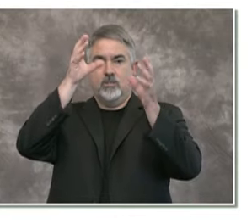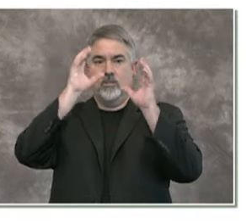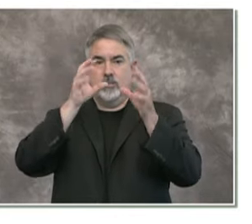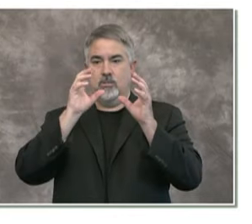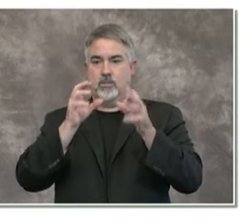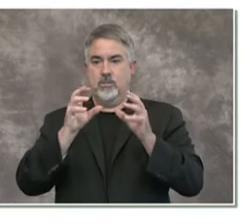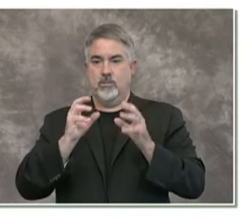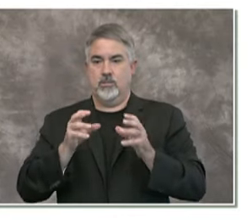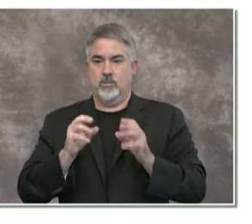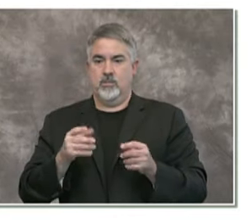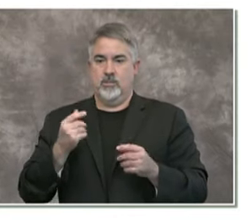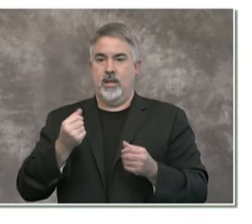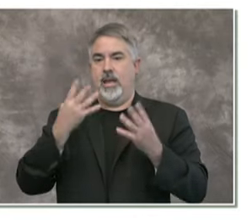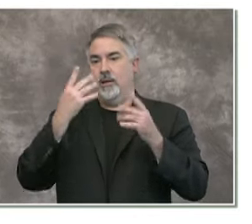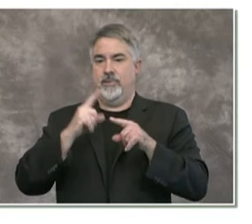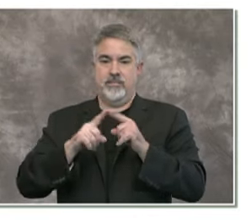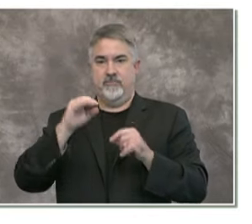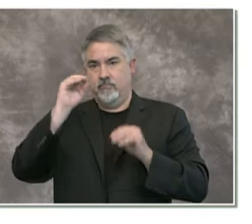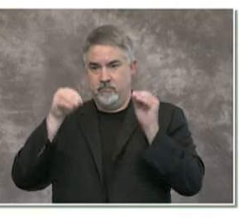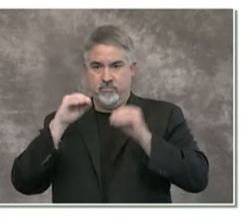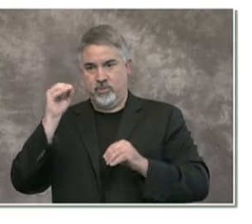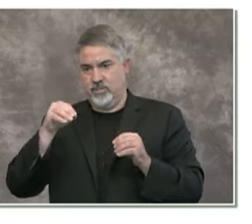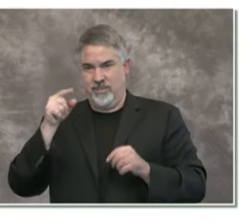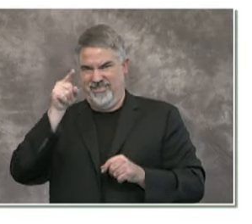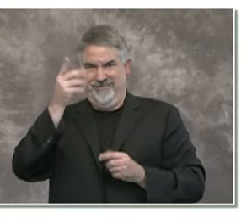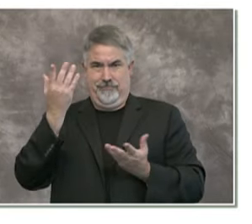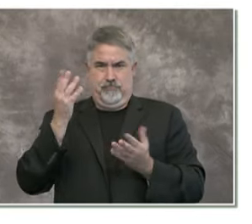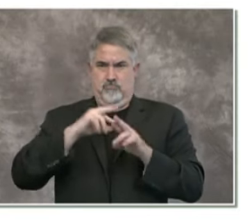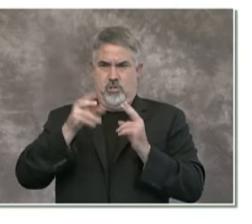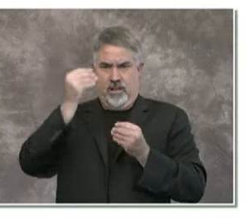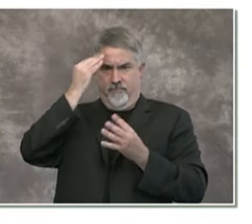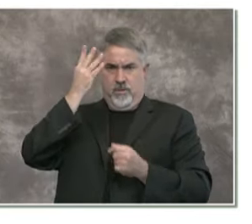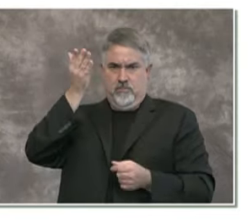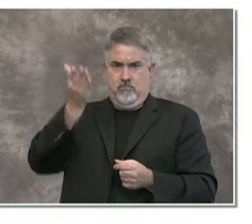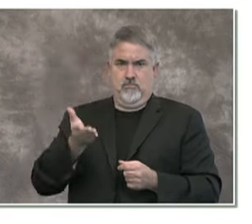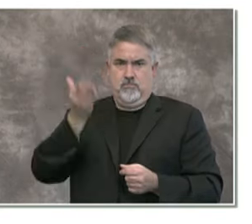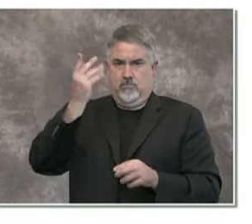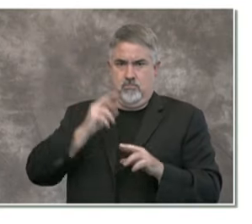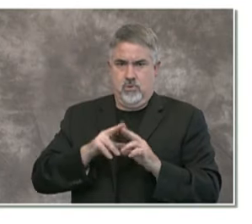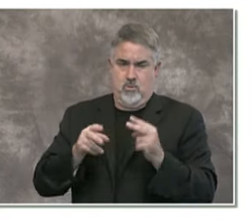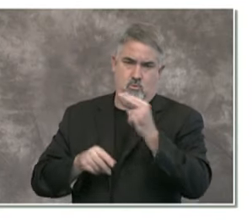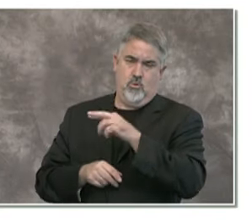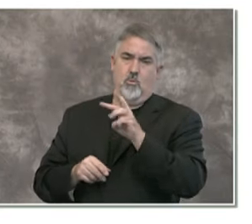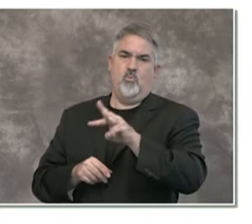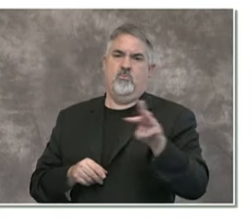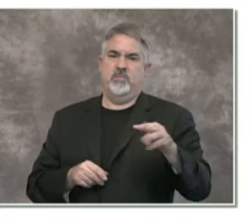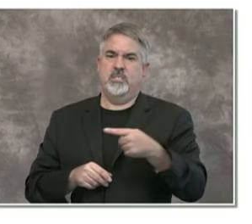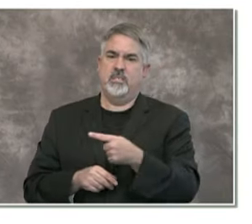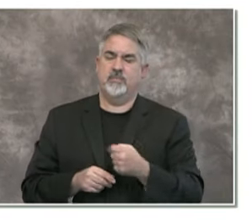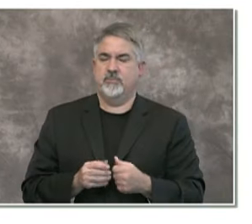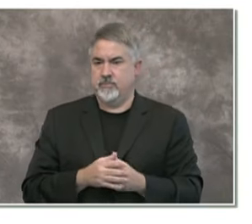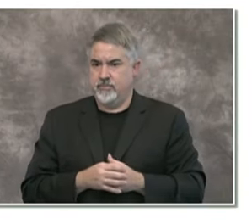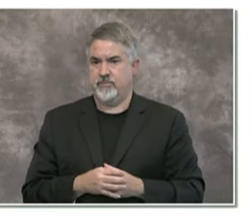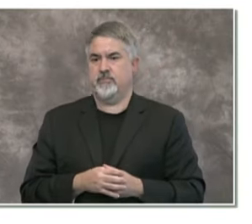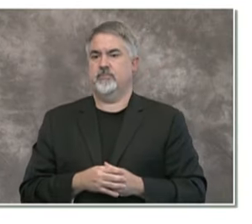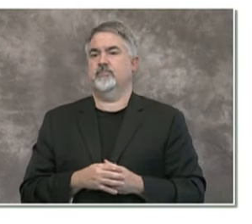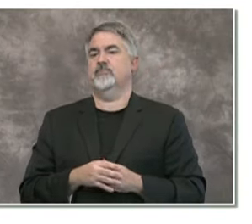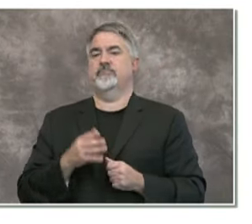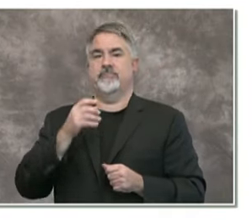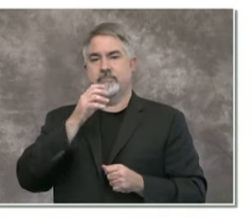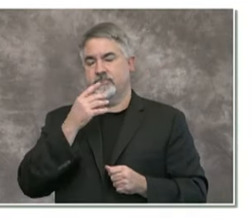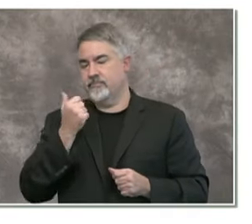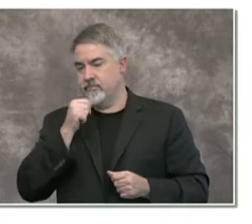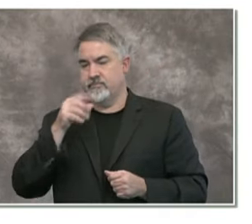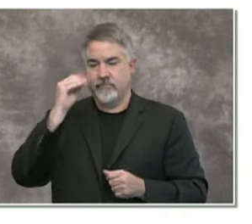of deaths, and there it is, in terms of race and ethnicity. So these are the